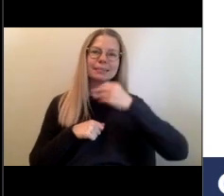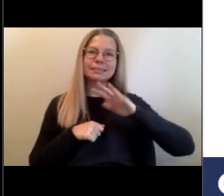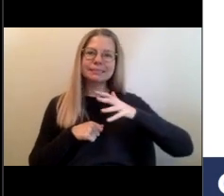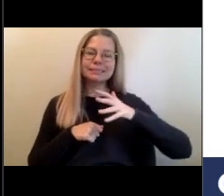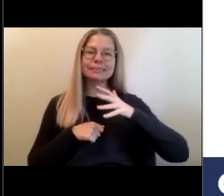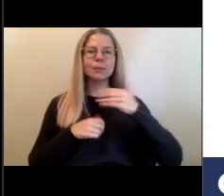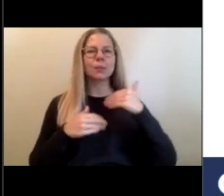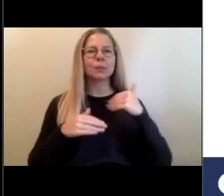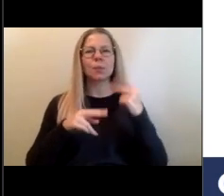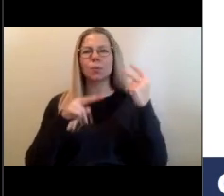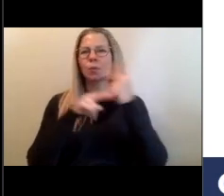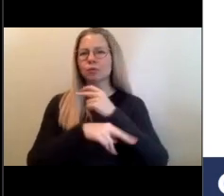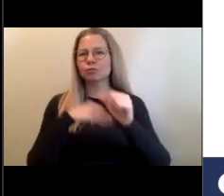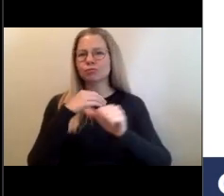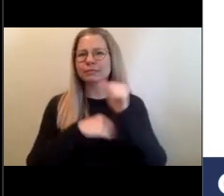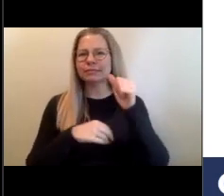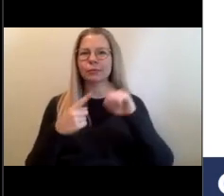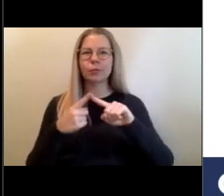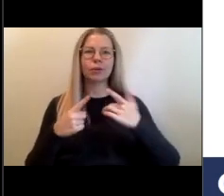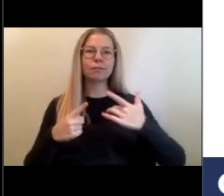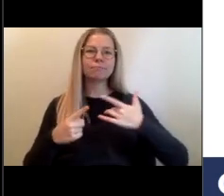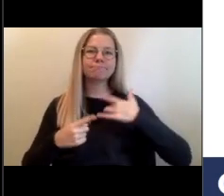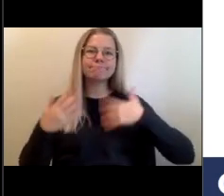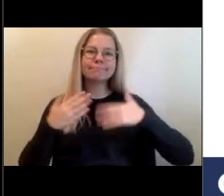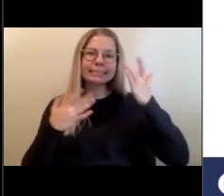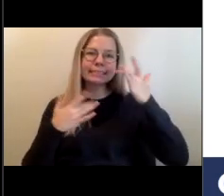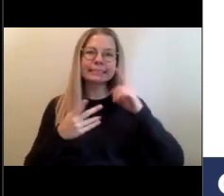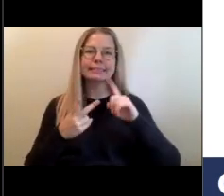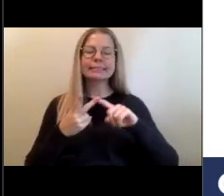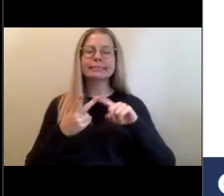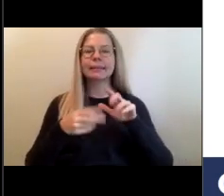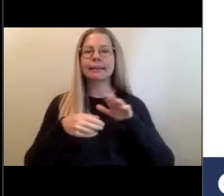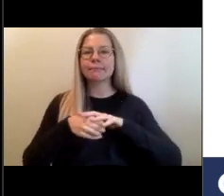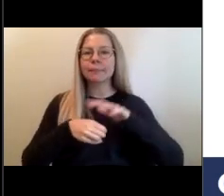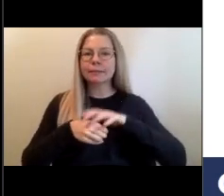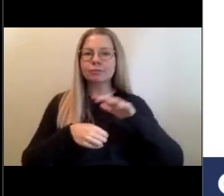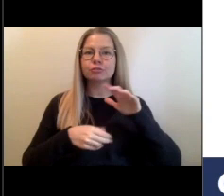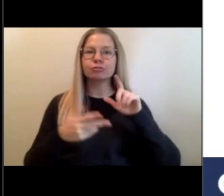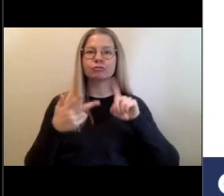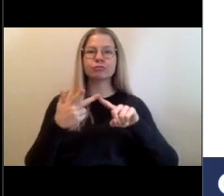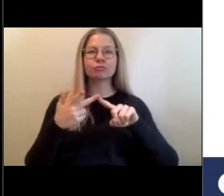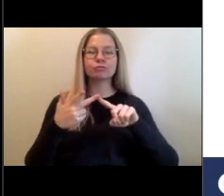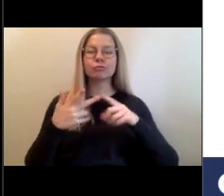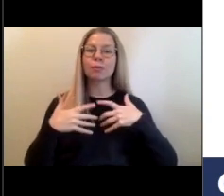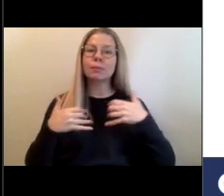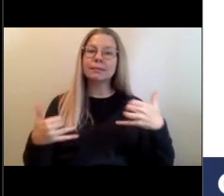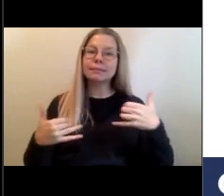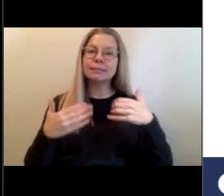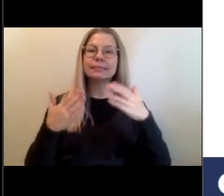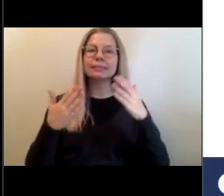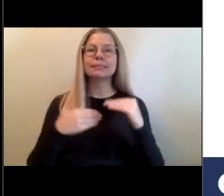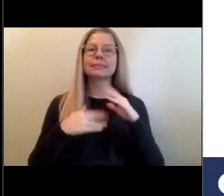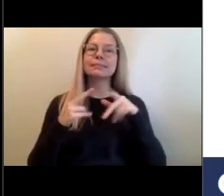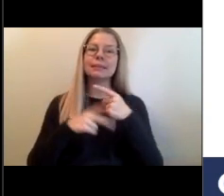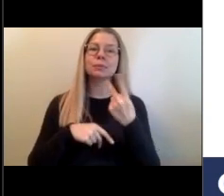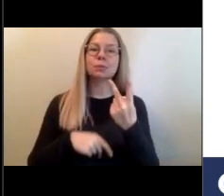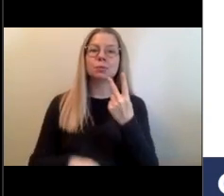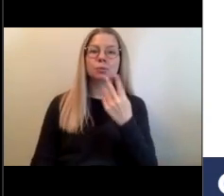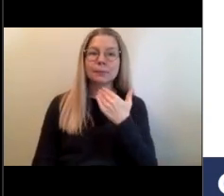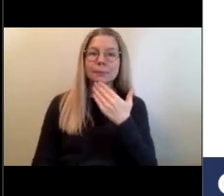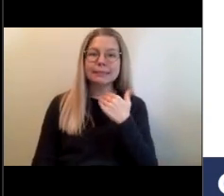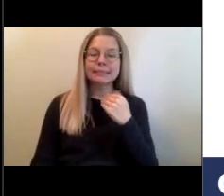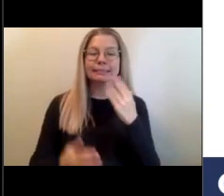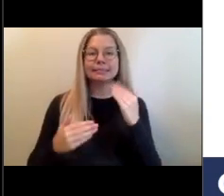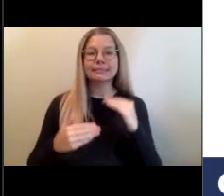as cardiovascular disease, inflammation, obesity, type 2 diabetes, cancer,